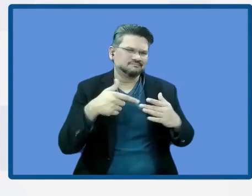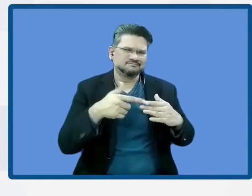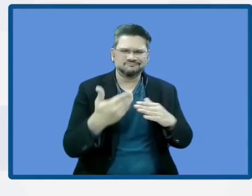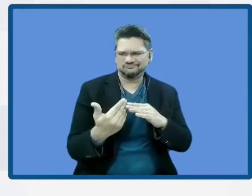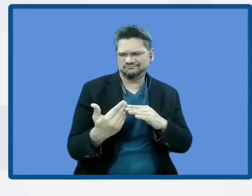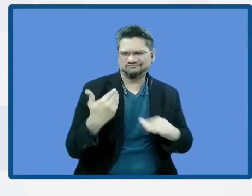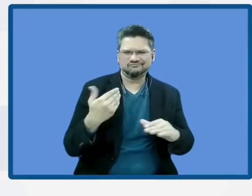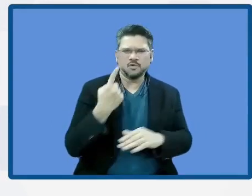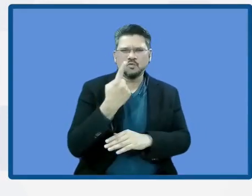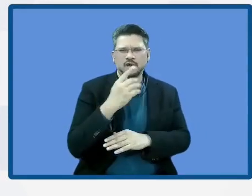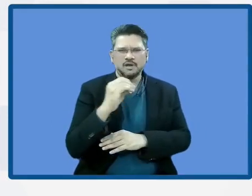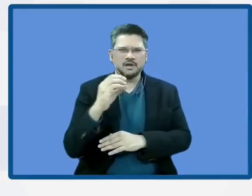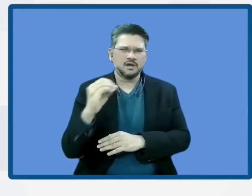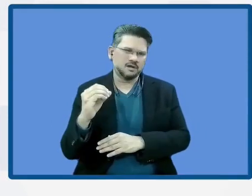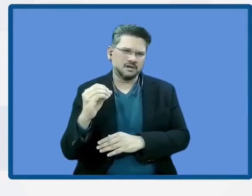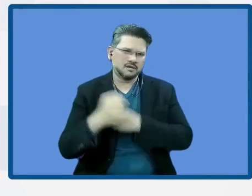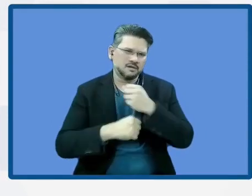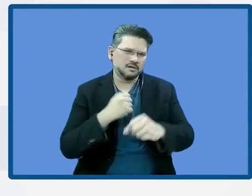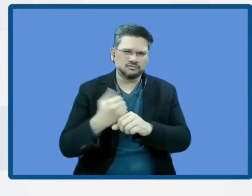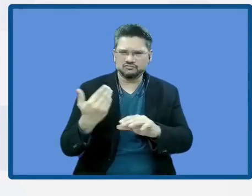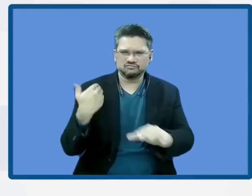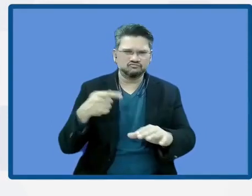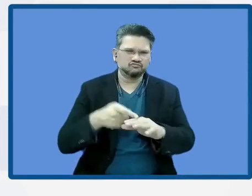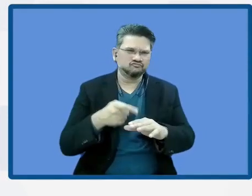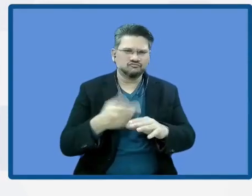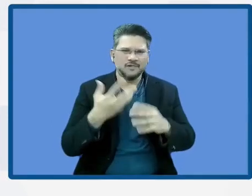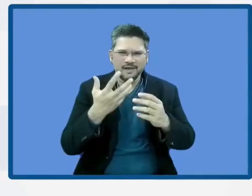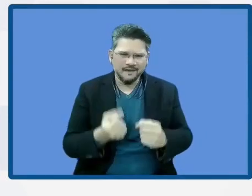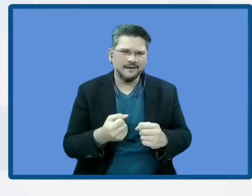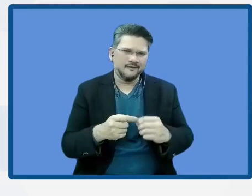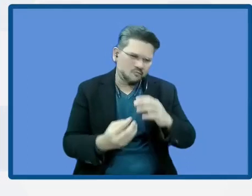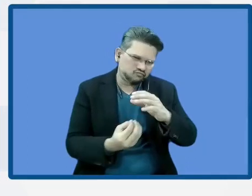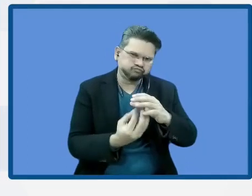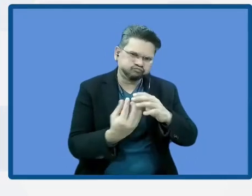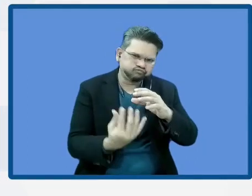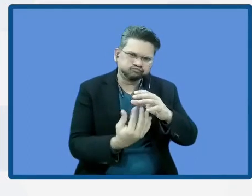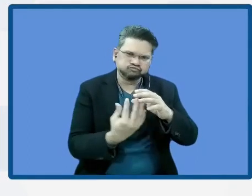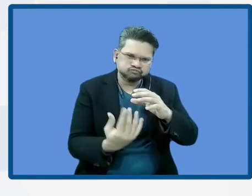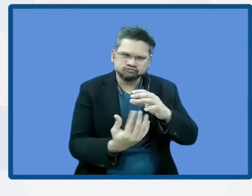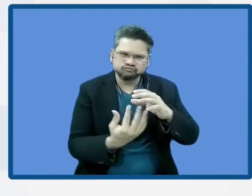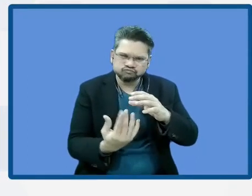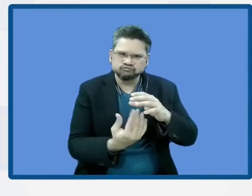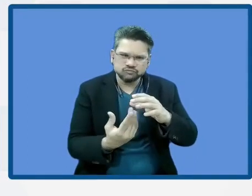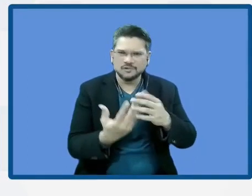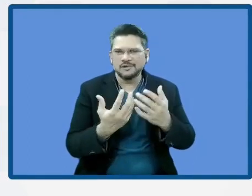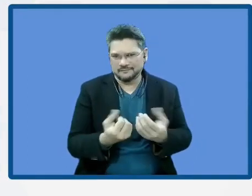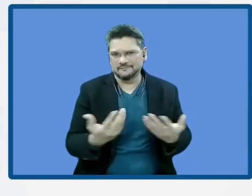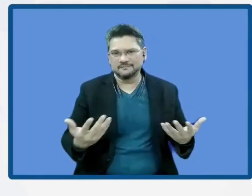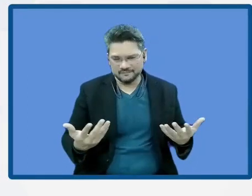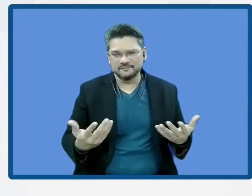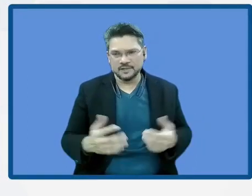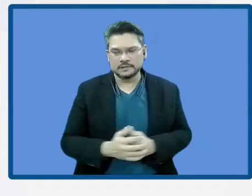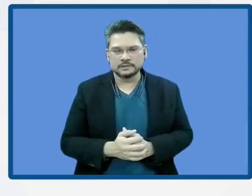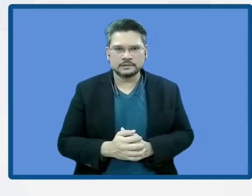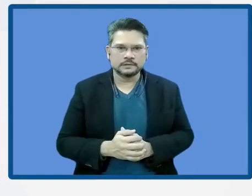energy will keep going. Like we like to say in Guatemala. We need to be very acquainted